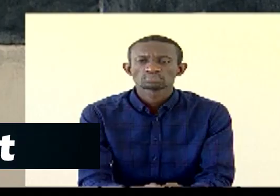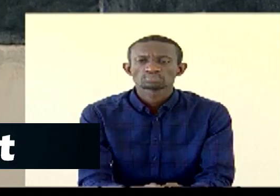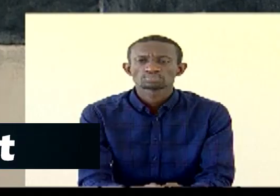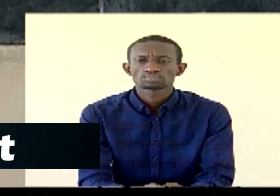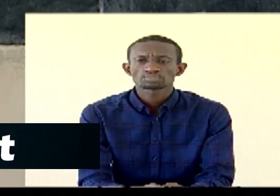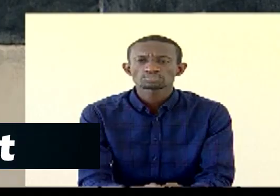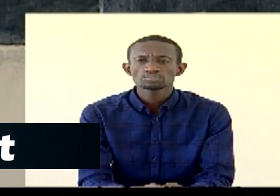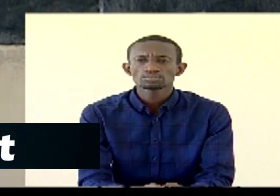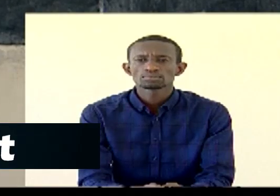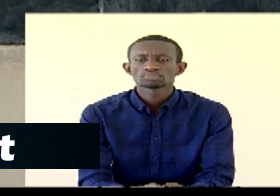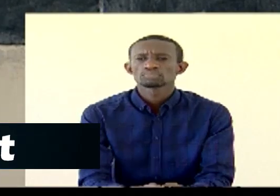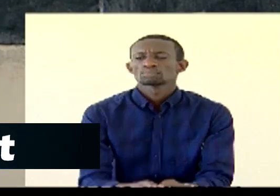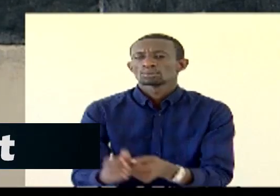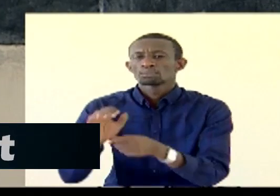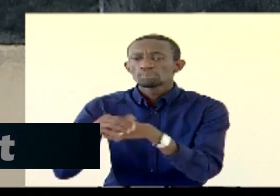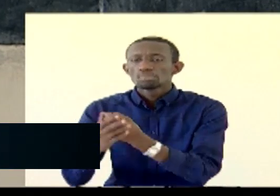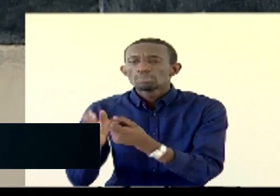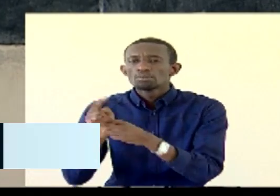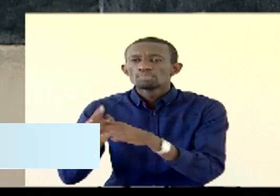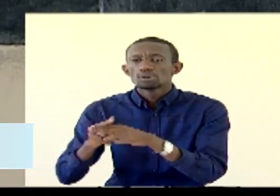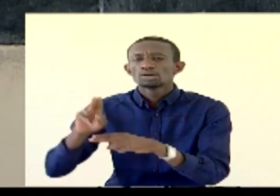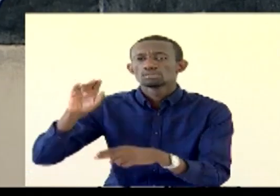they are going to form what you call glycogen